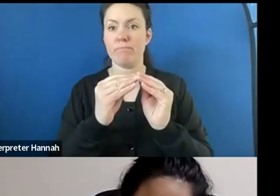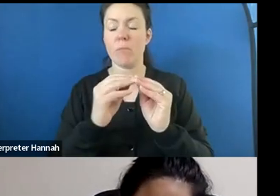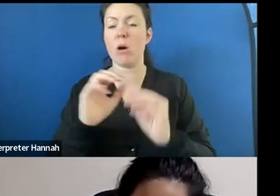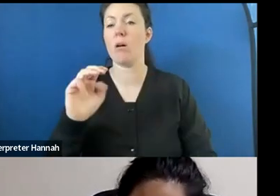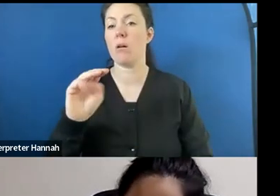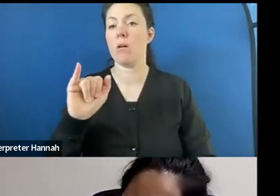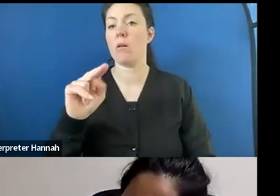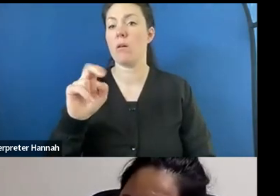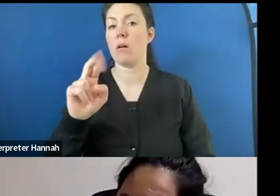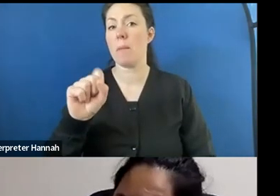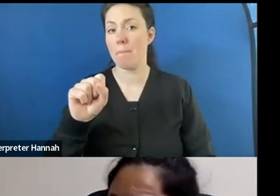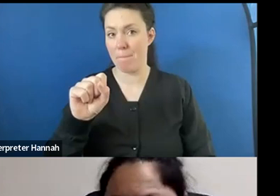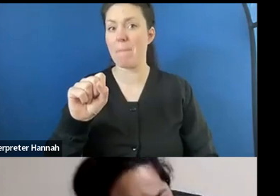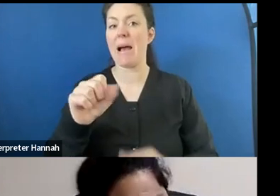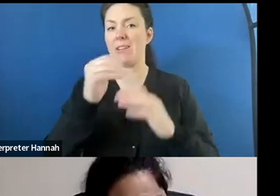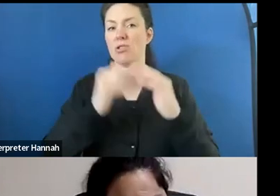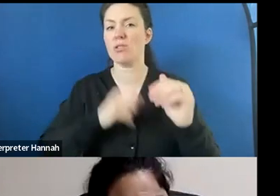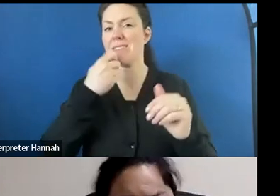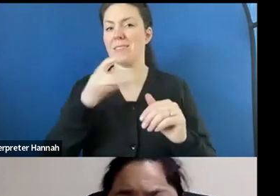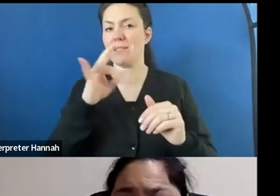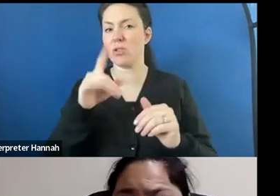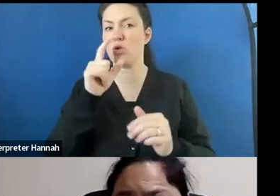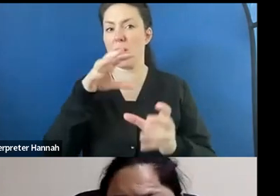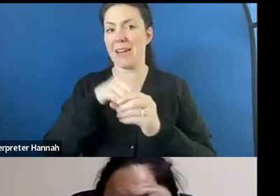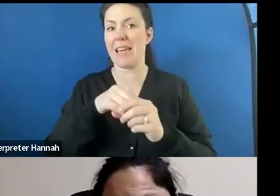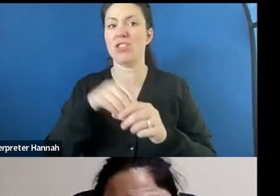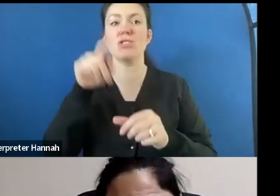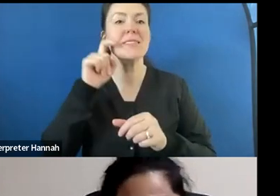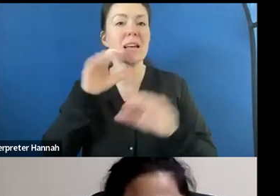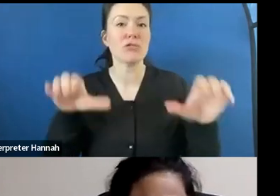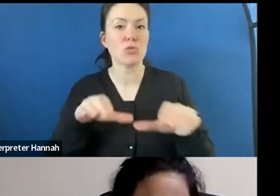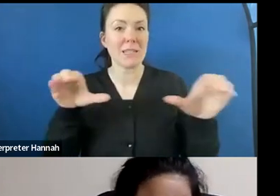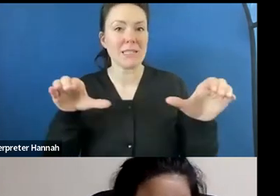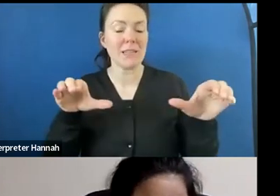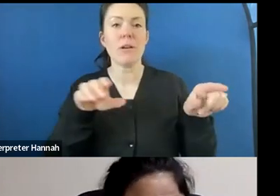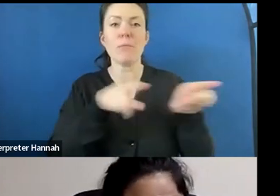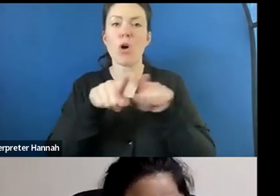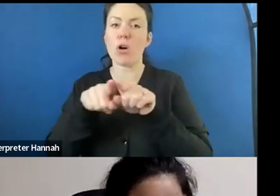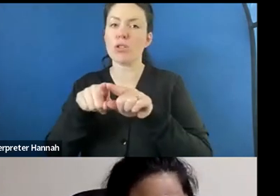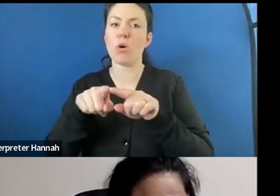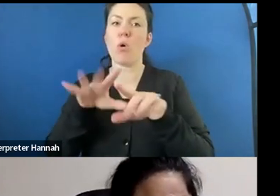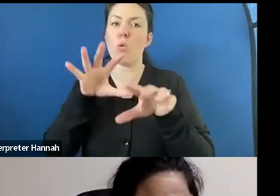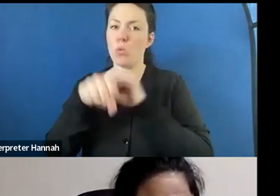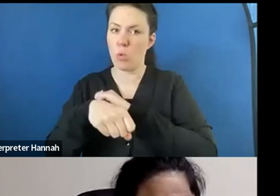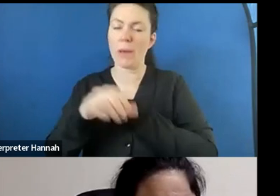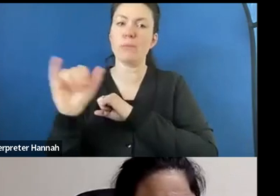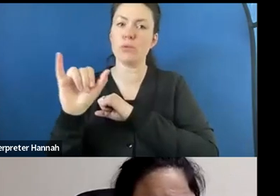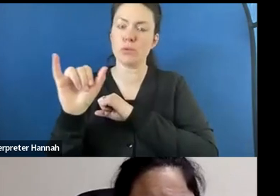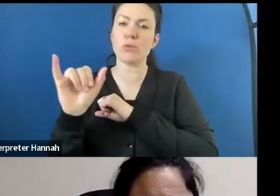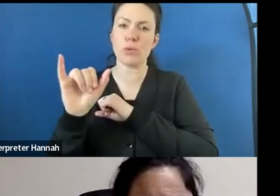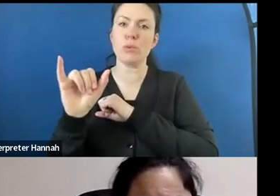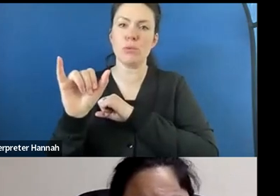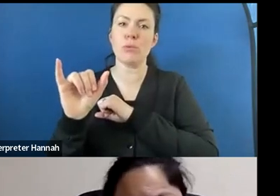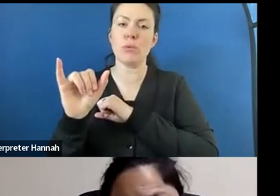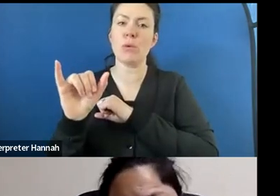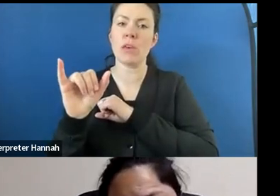minors who are engaging in a lot of sexual activities, but it's also coming down to rapes as well.